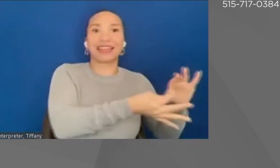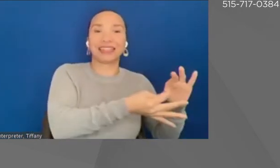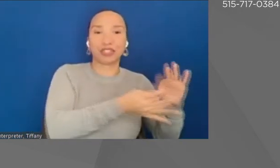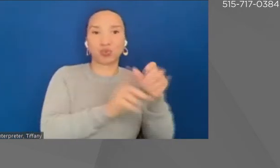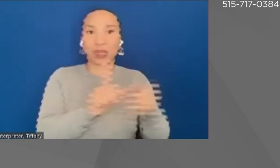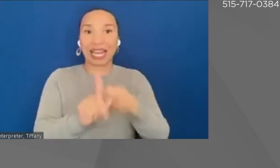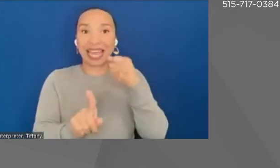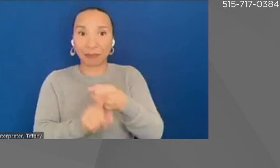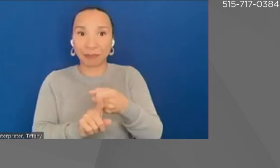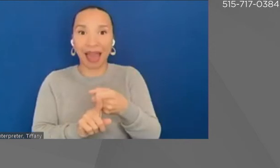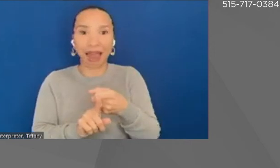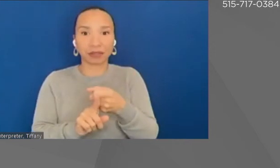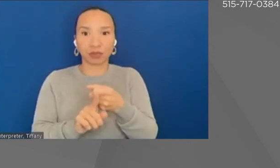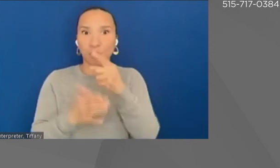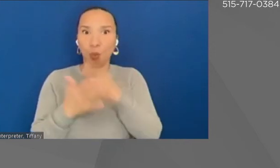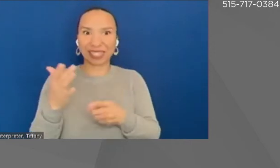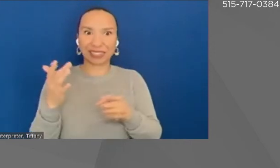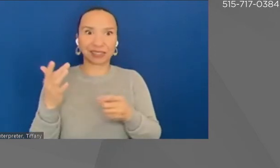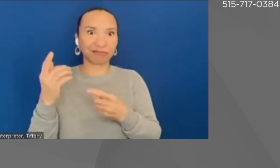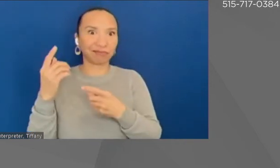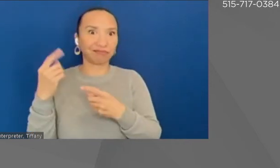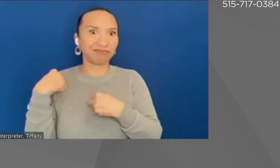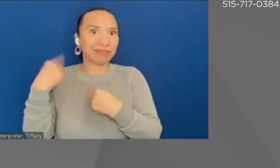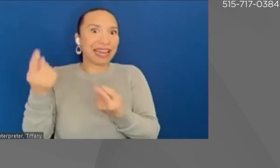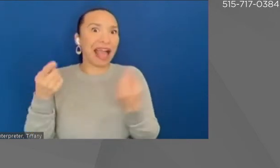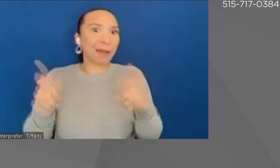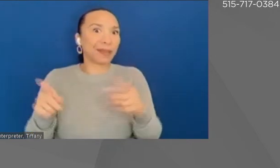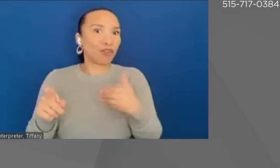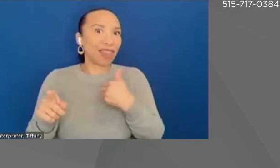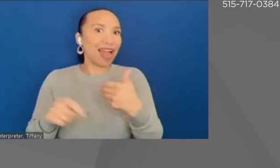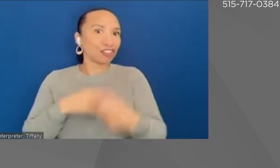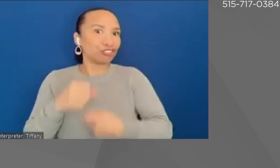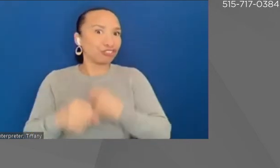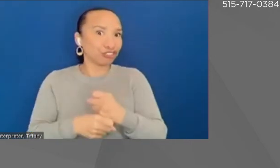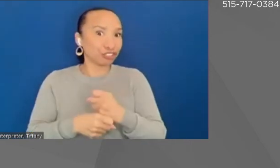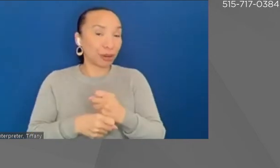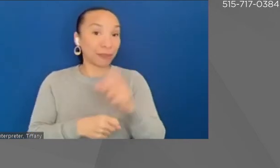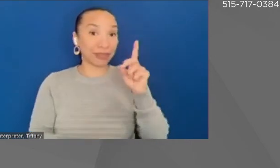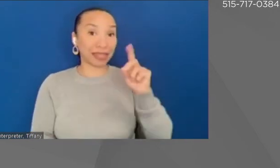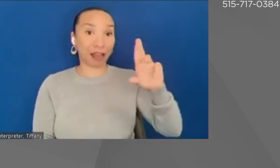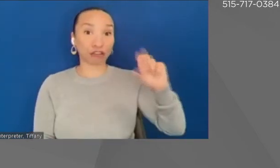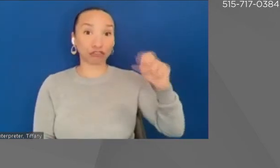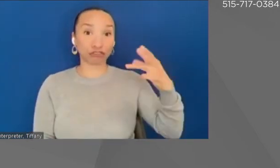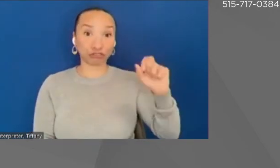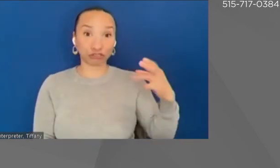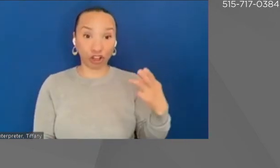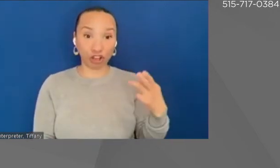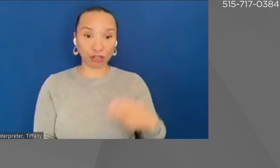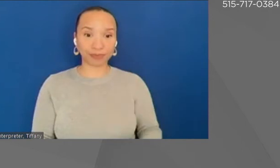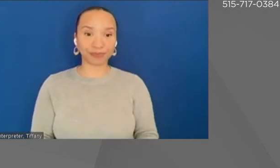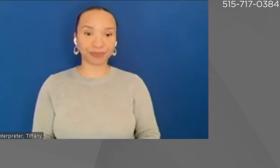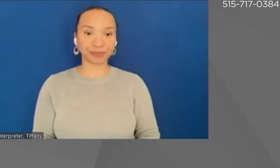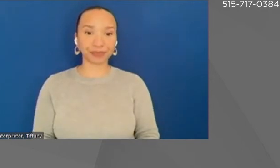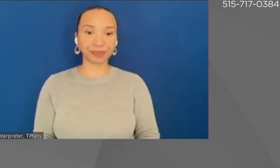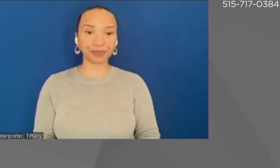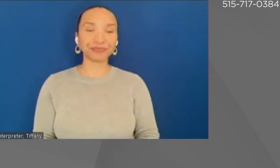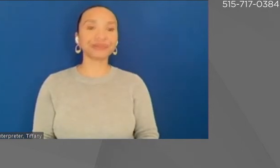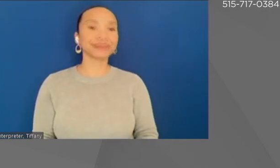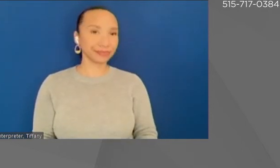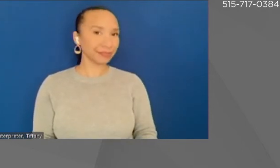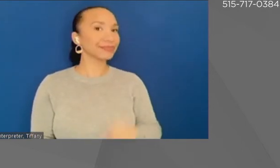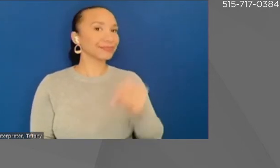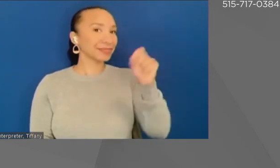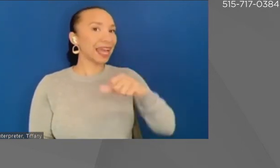today? And Dr. Shah, why don't we start with you? Yeah, thanks for the question. I think COVID epidemic, as well